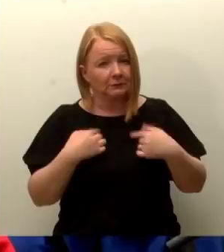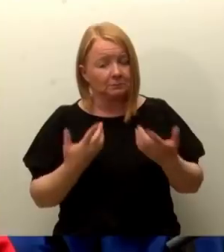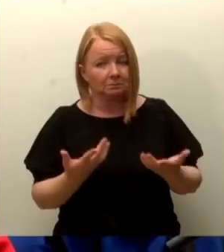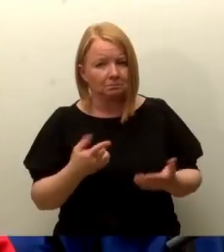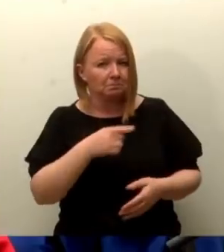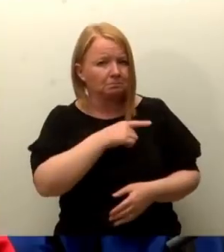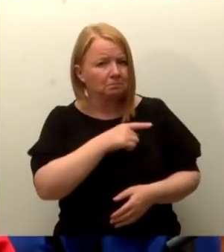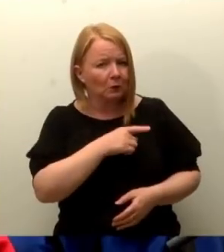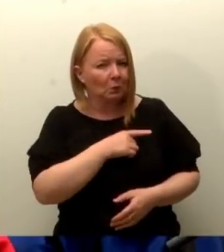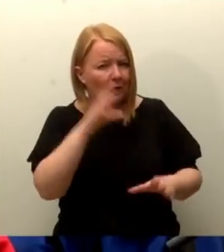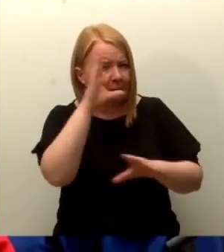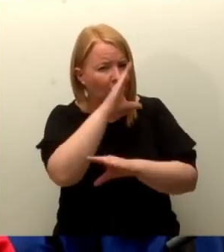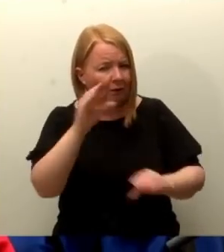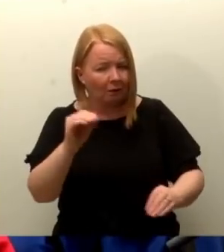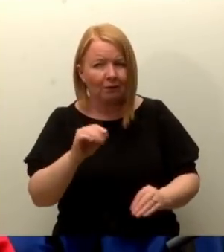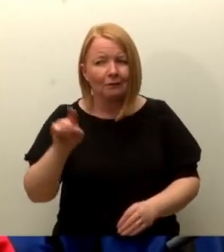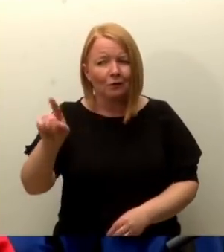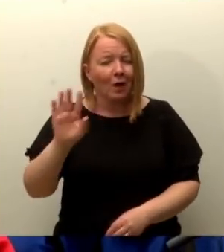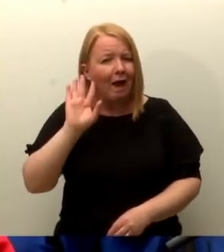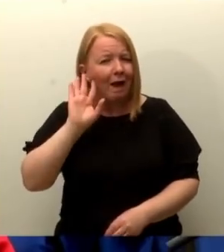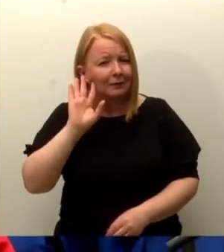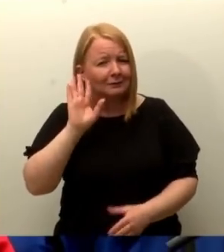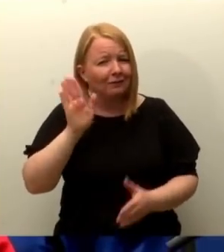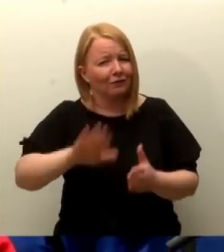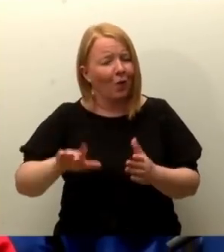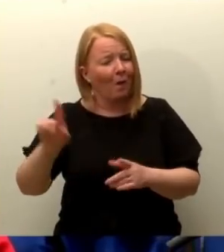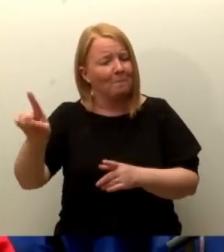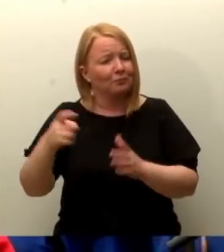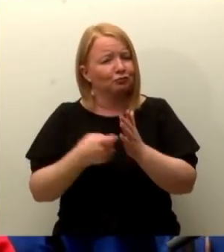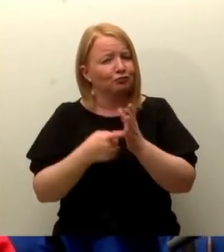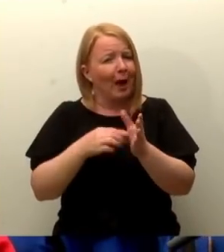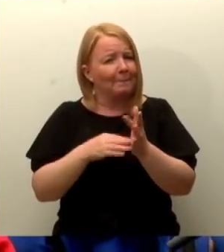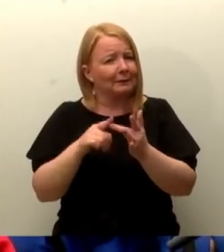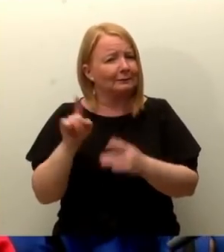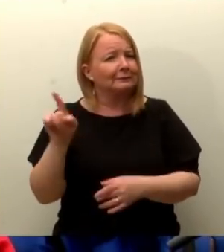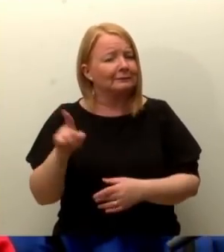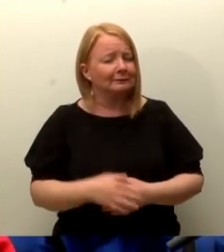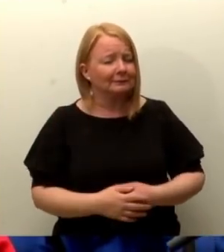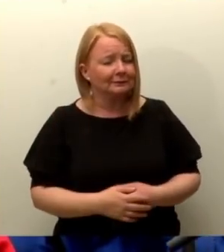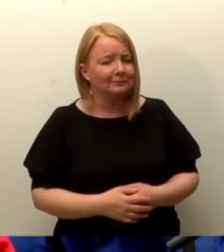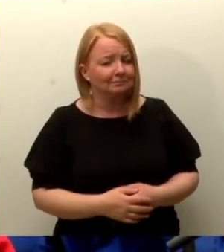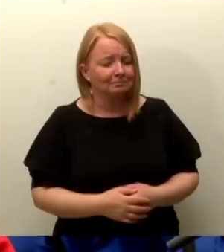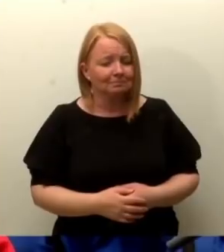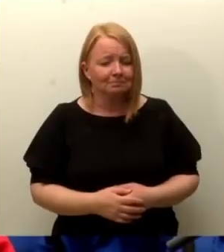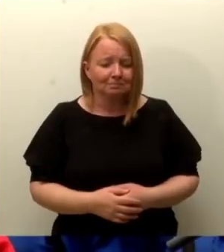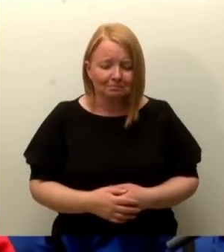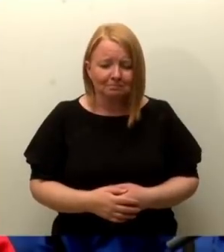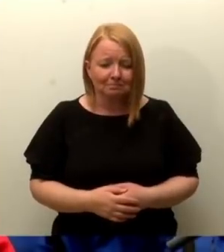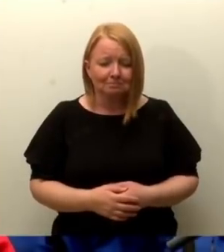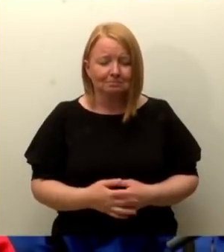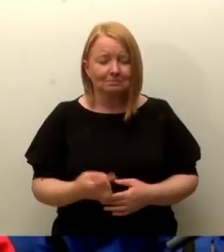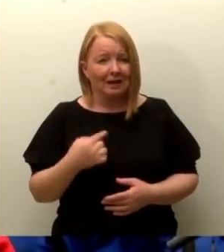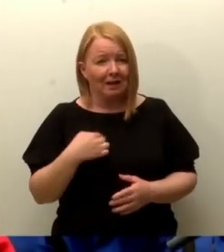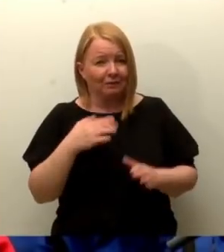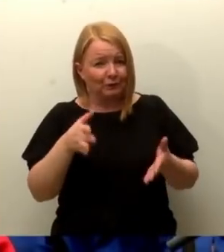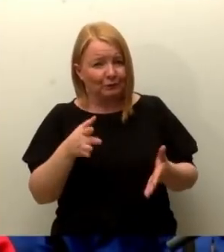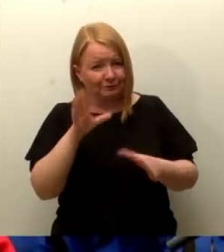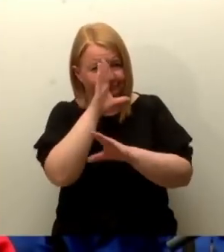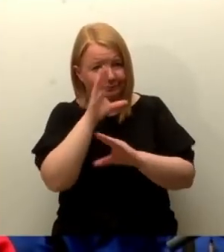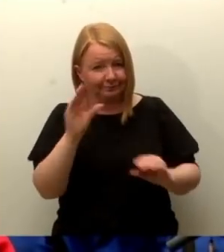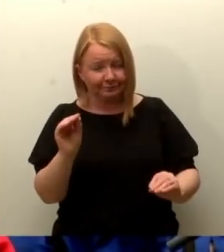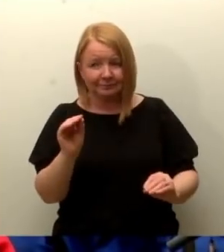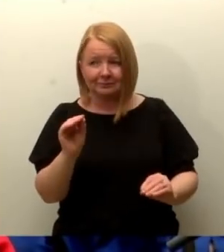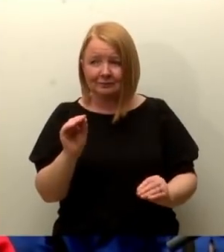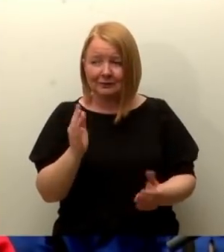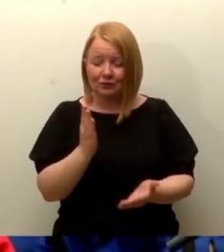do I say that? You've already heard a part of it from Professor Rami Abood. And I must say that